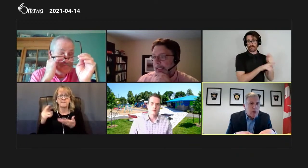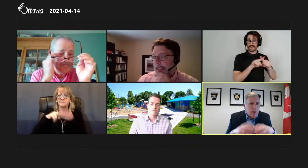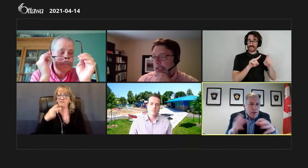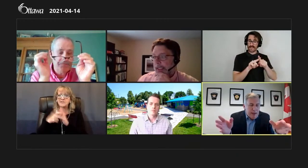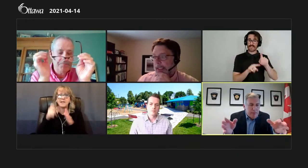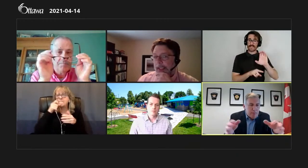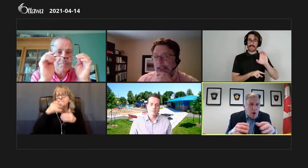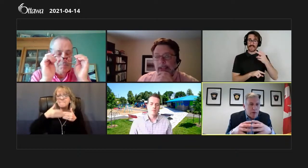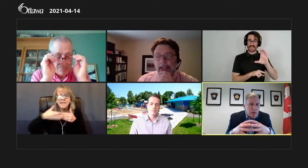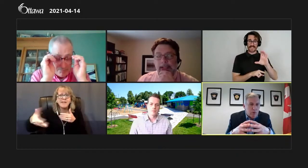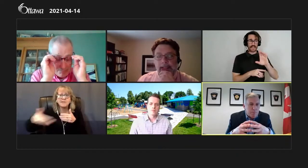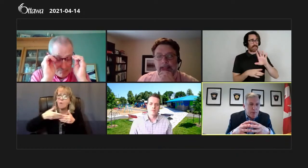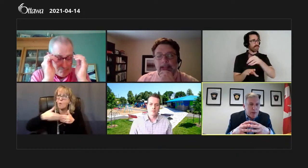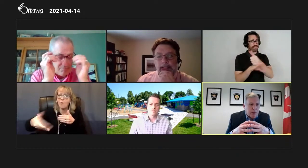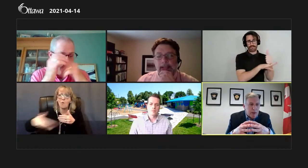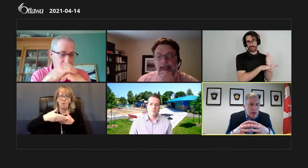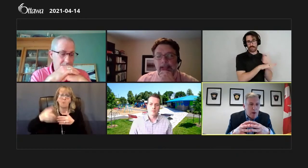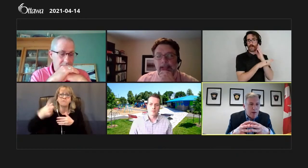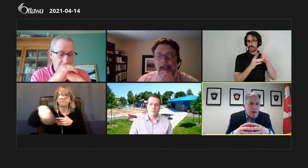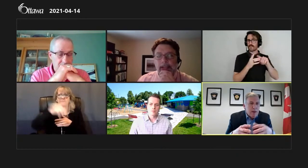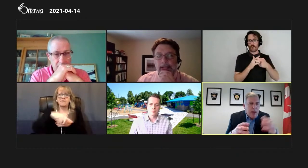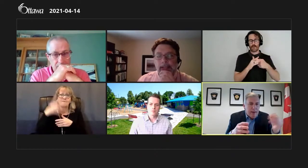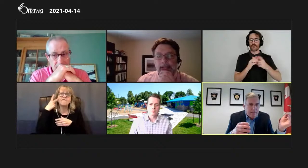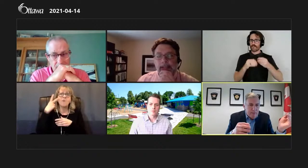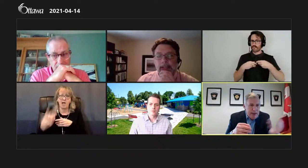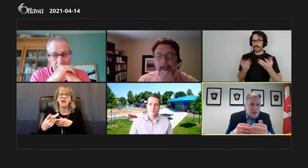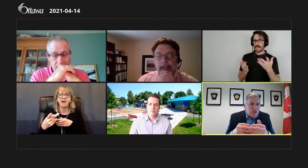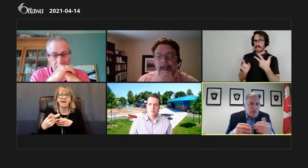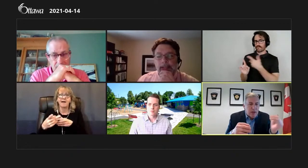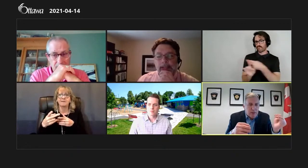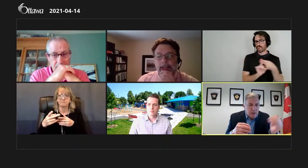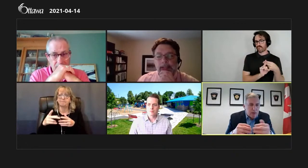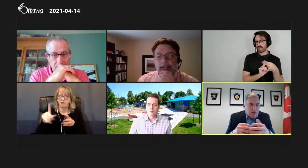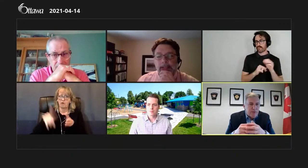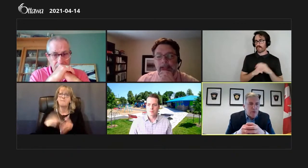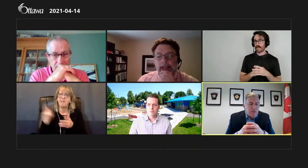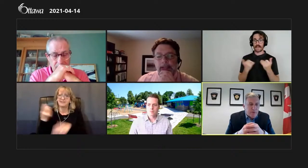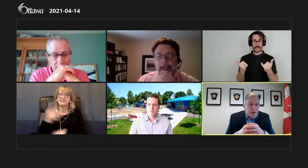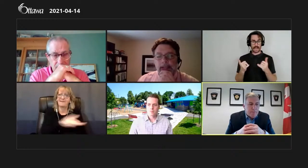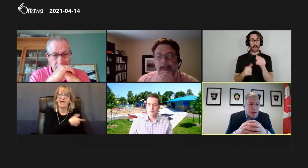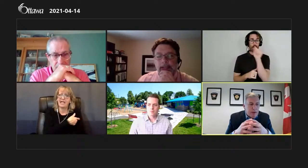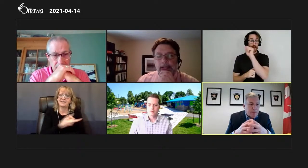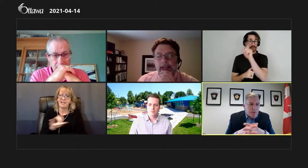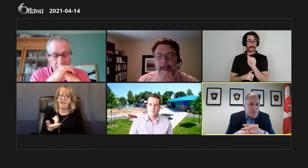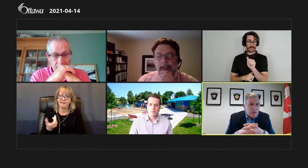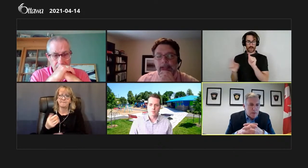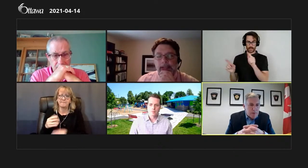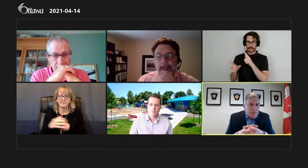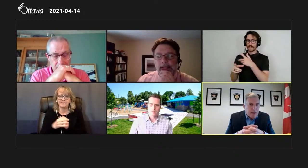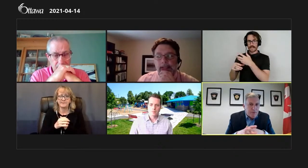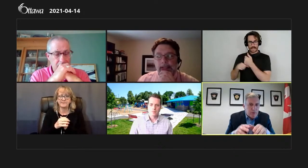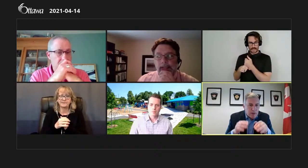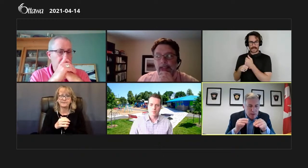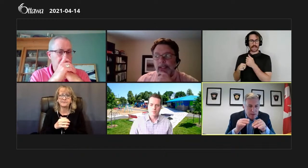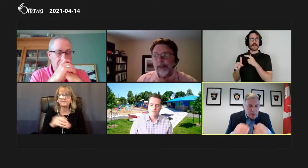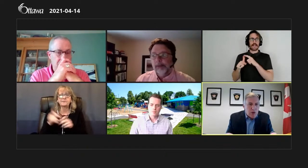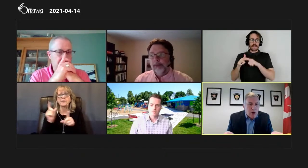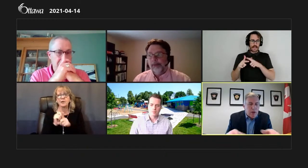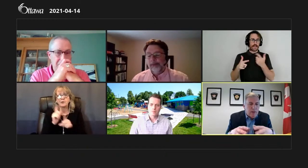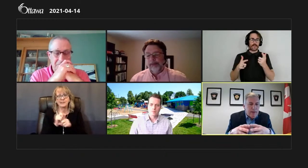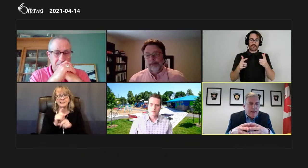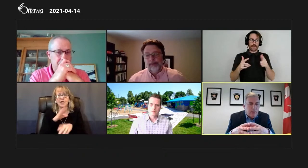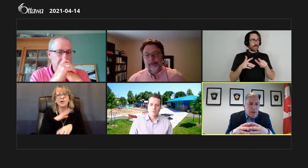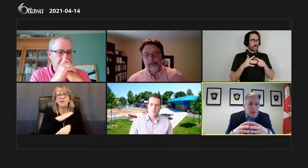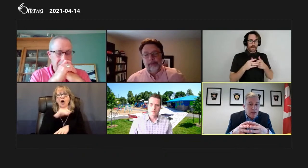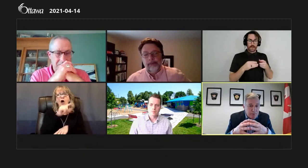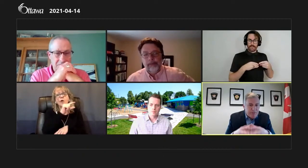work and the broader group come on. And then the AstraZeneca that's going to flow from the province to the Public Health Unit is targeting